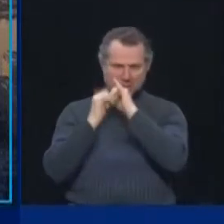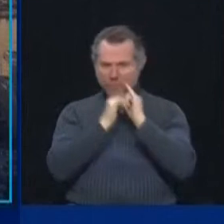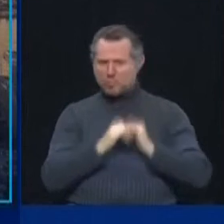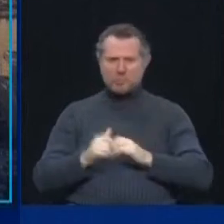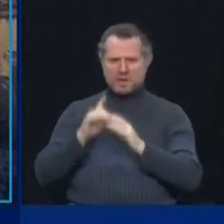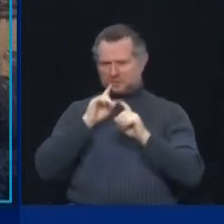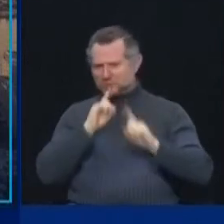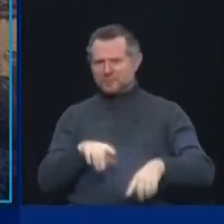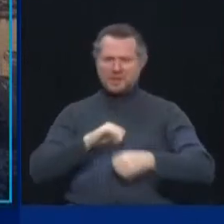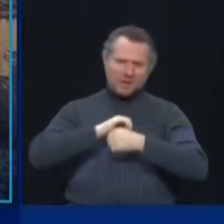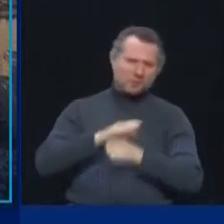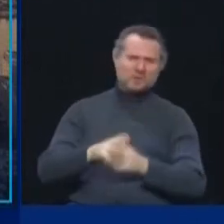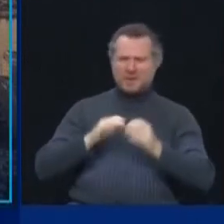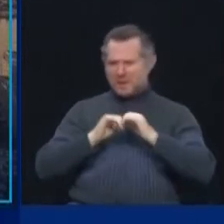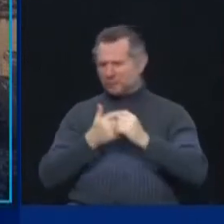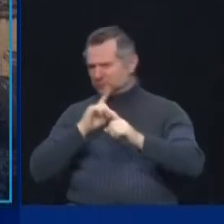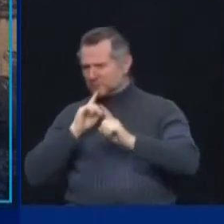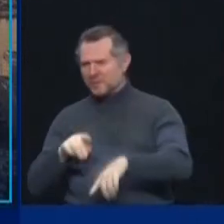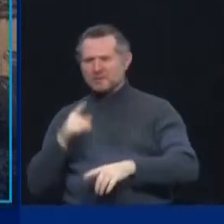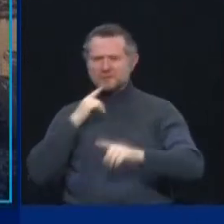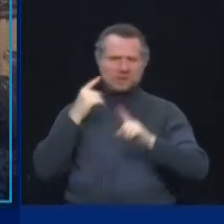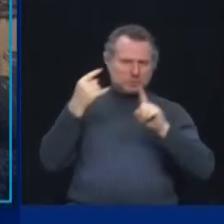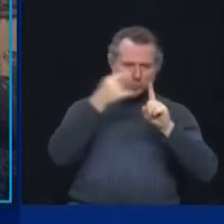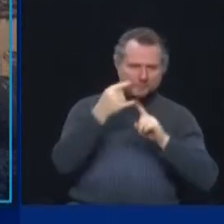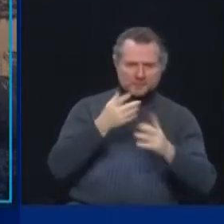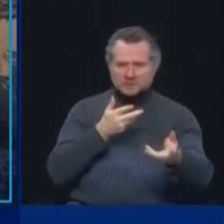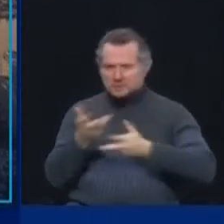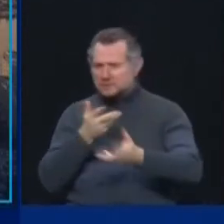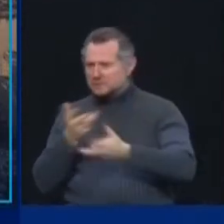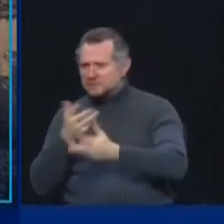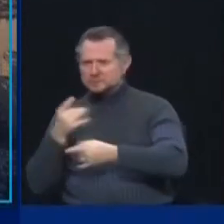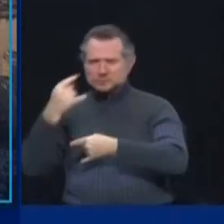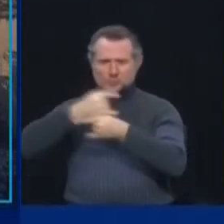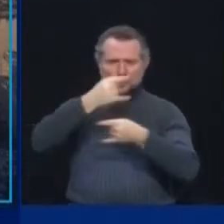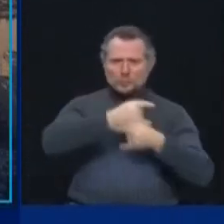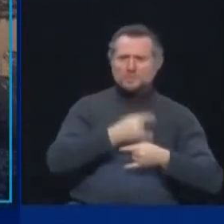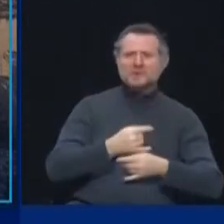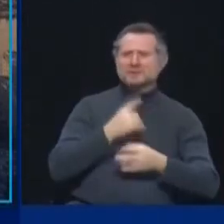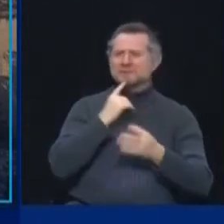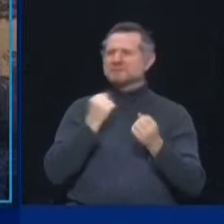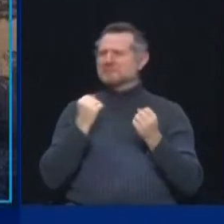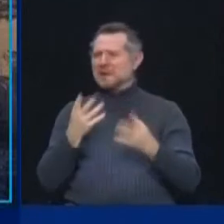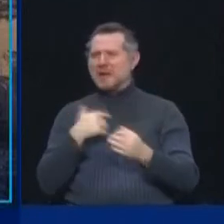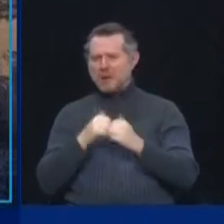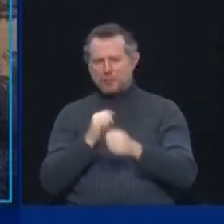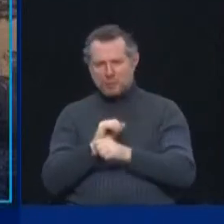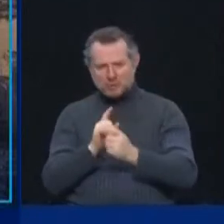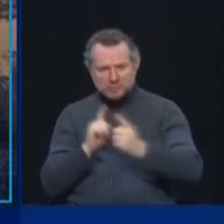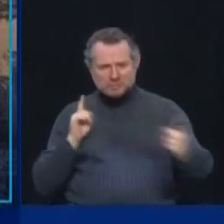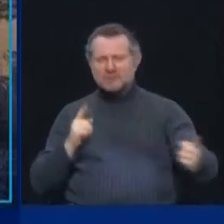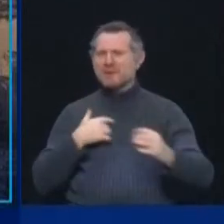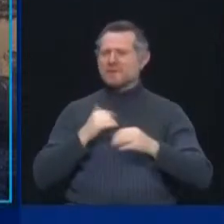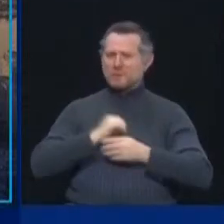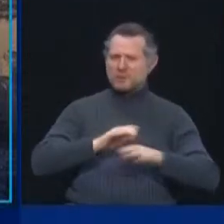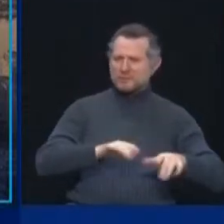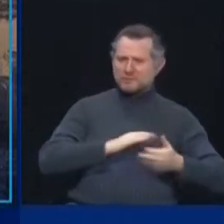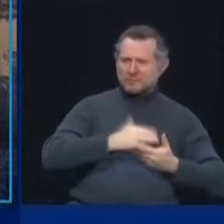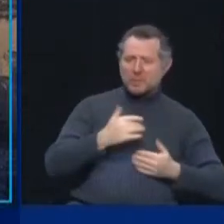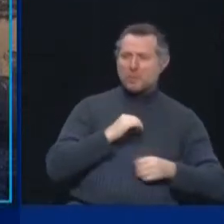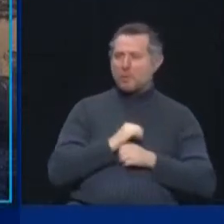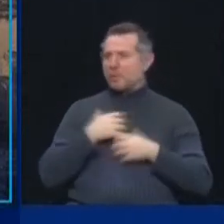remote learning, to people who are now afraid from a public health point of view? How do you recover after wearing this for a